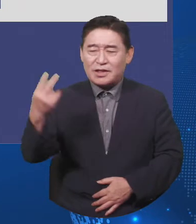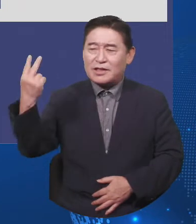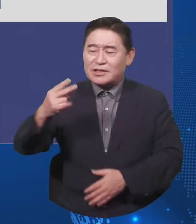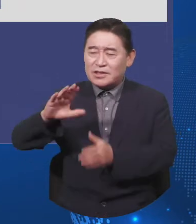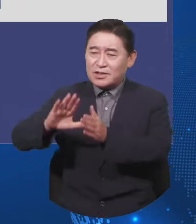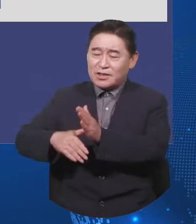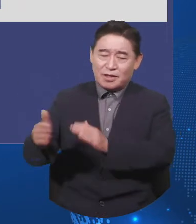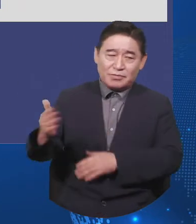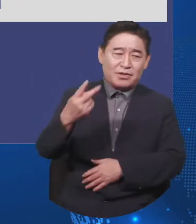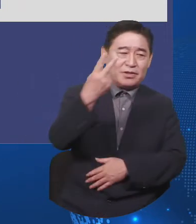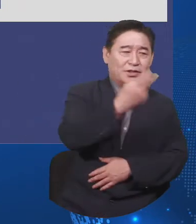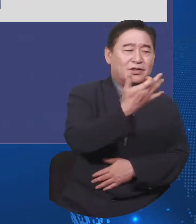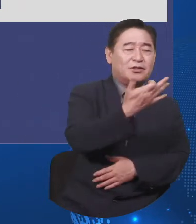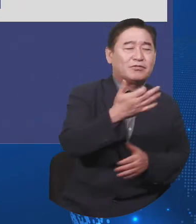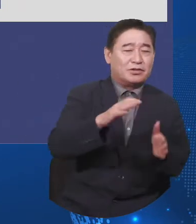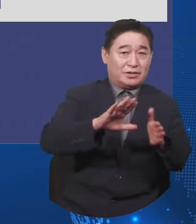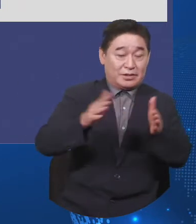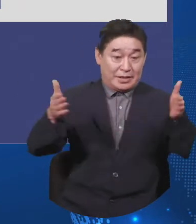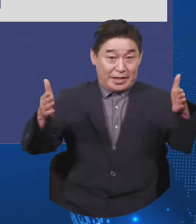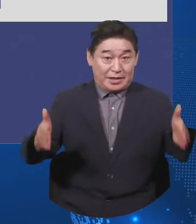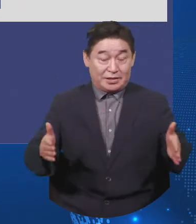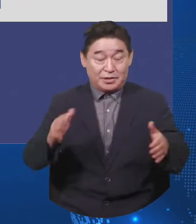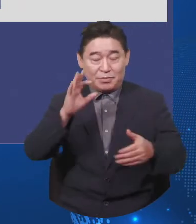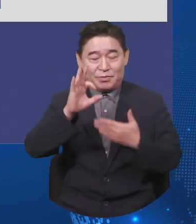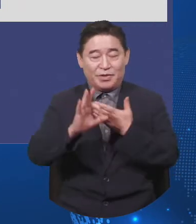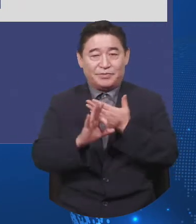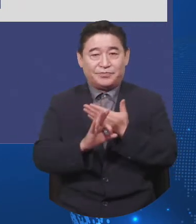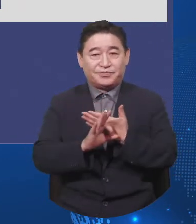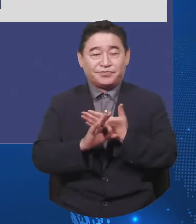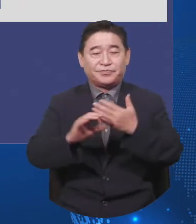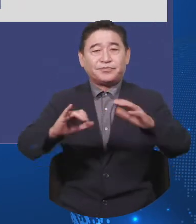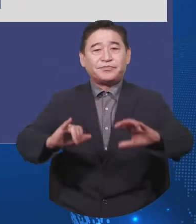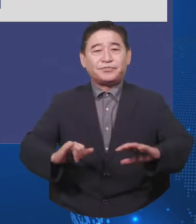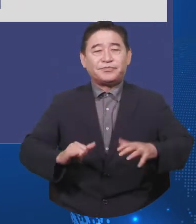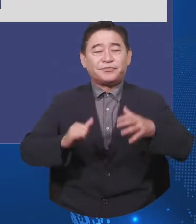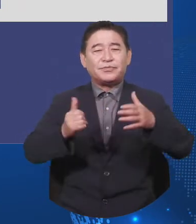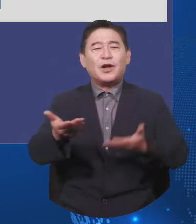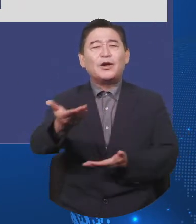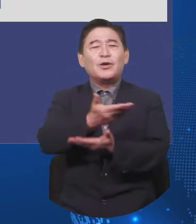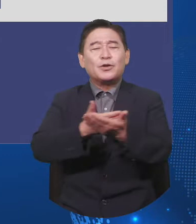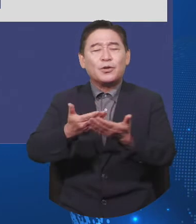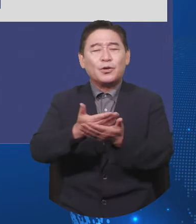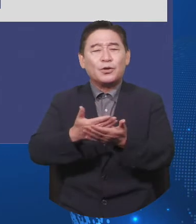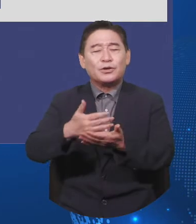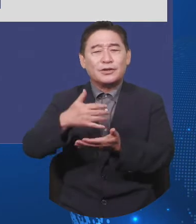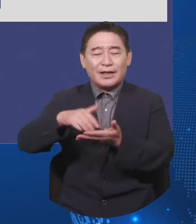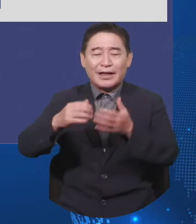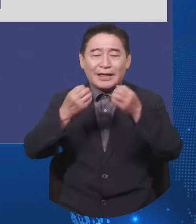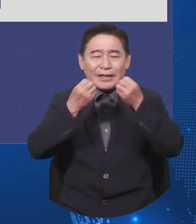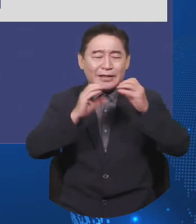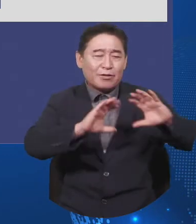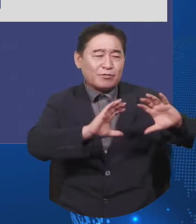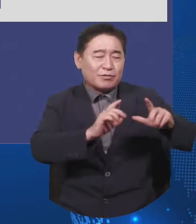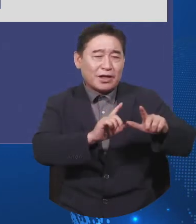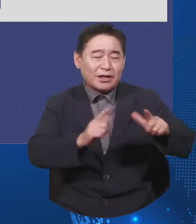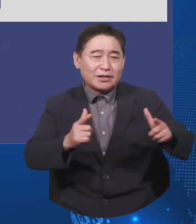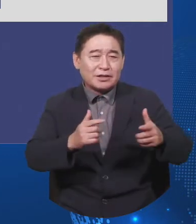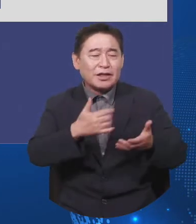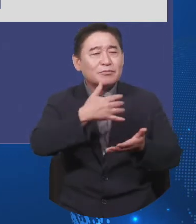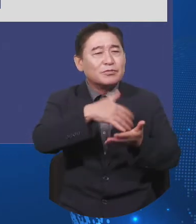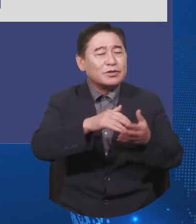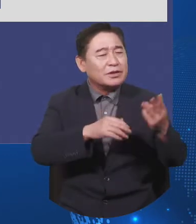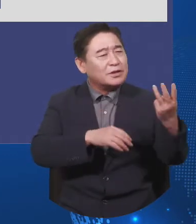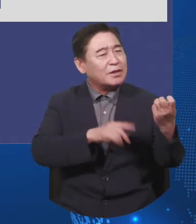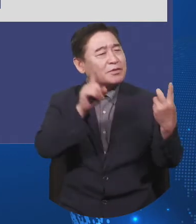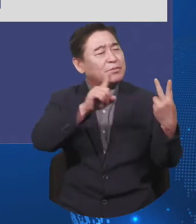the share of emerging markets in the global trade increased from 32% to 46%. And